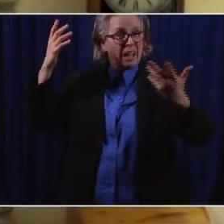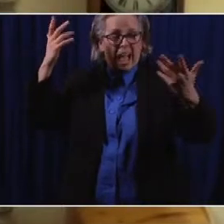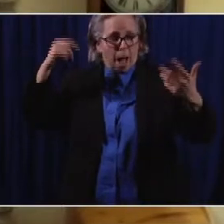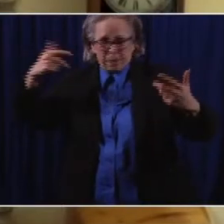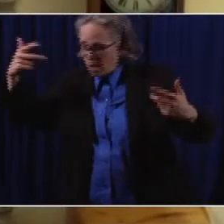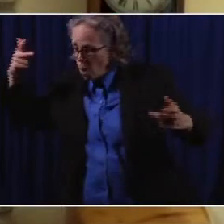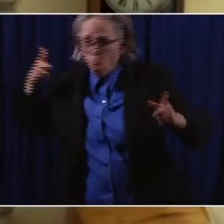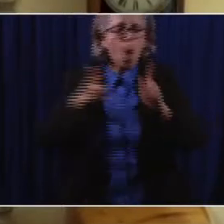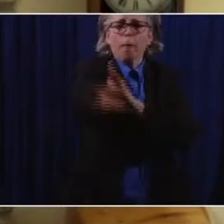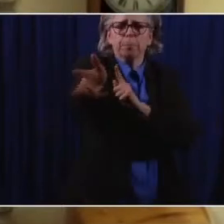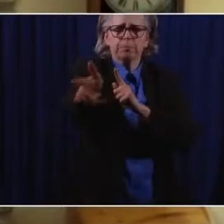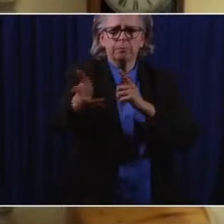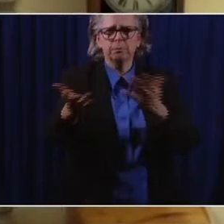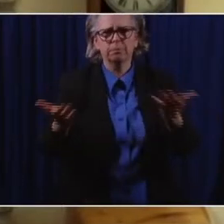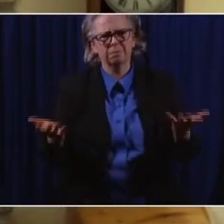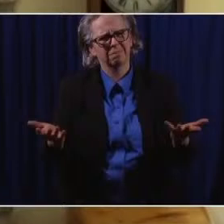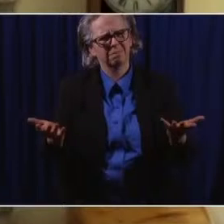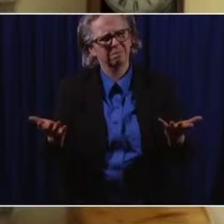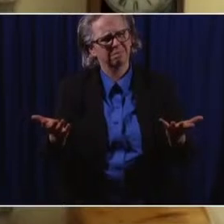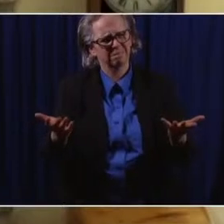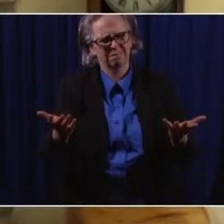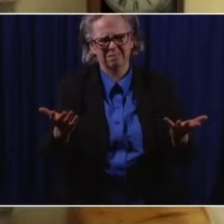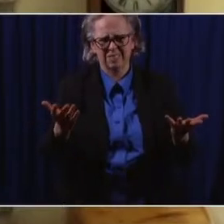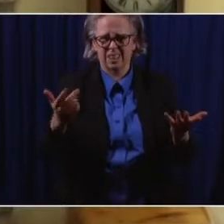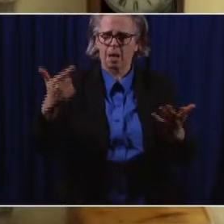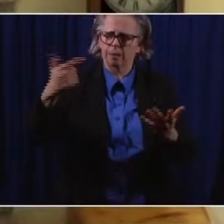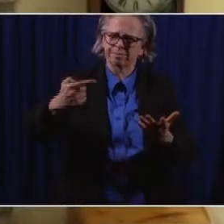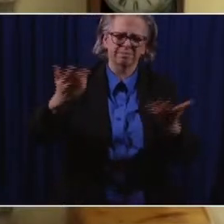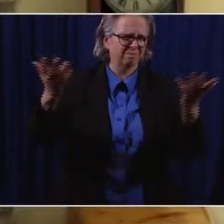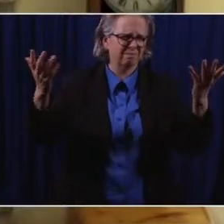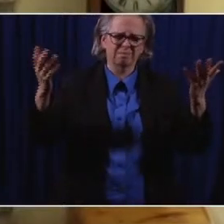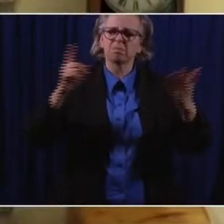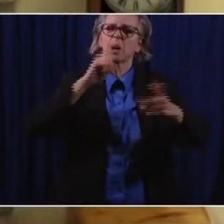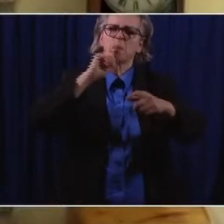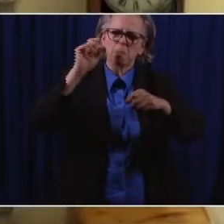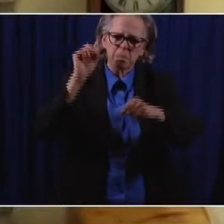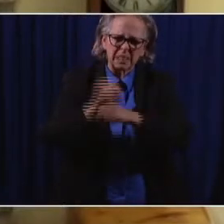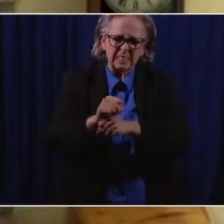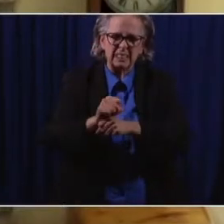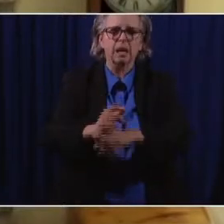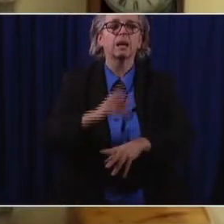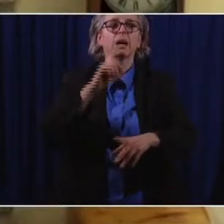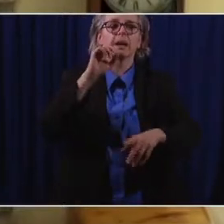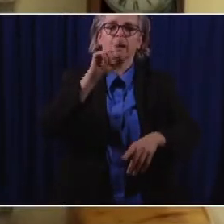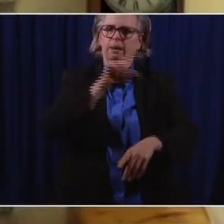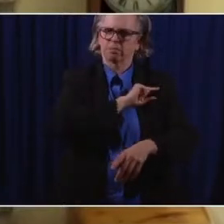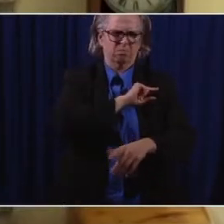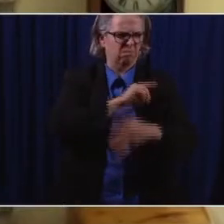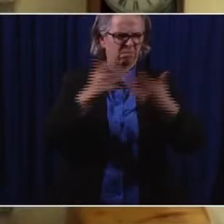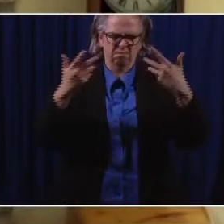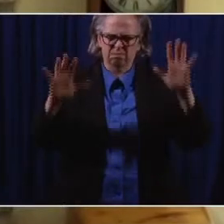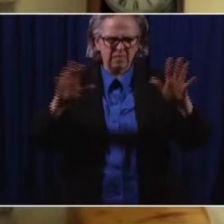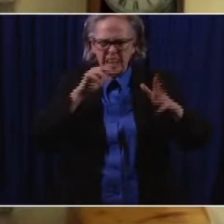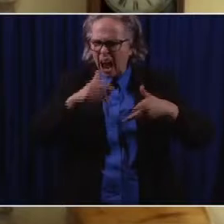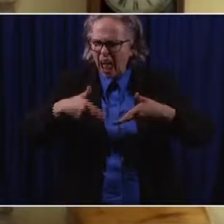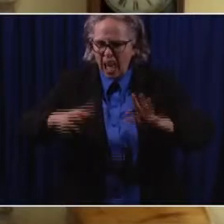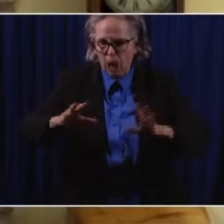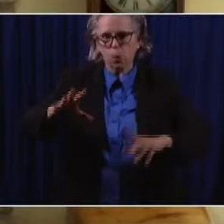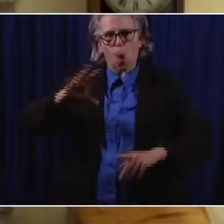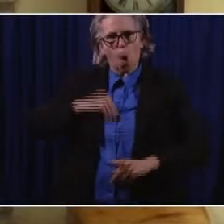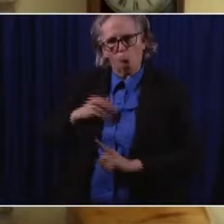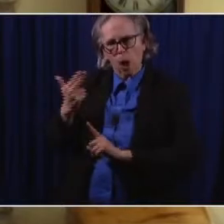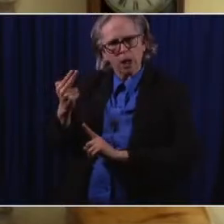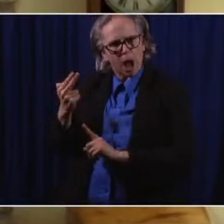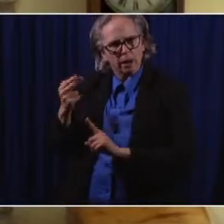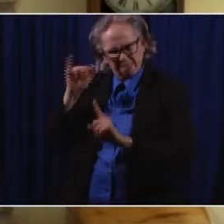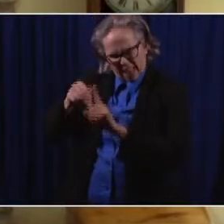records, this suspect is a convicted felon prohibited from having a gun. In fact, the suspect was caught